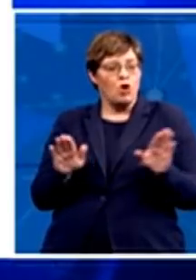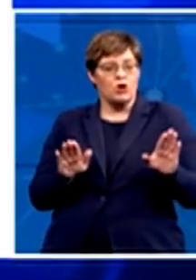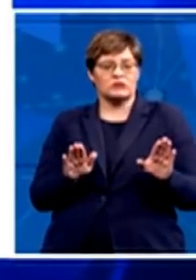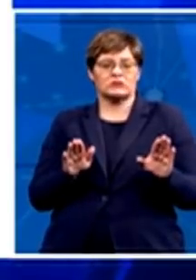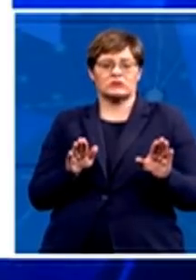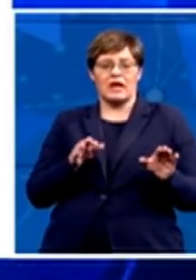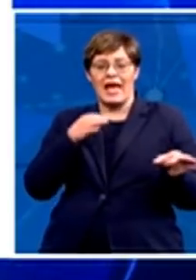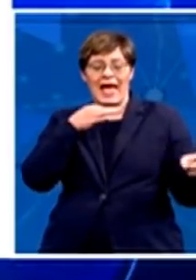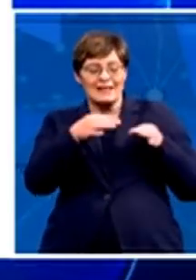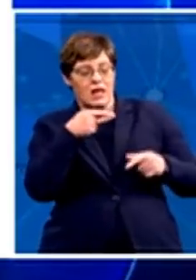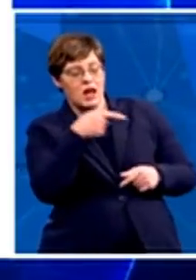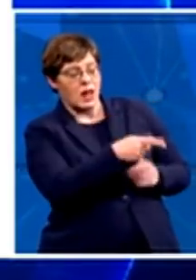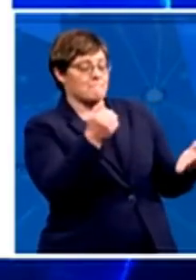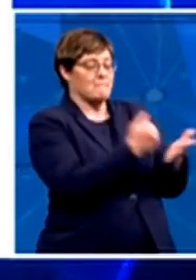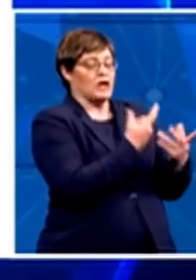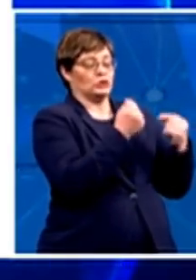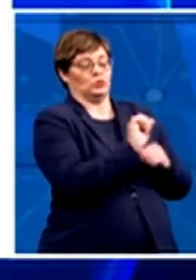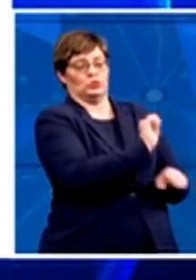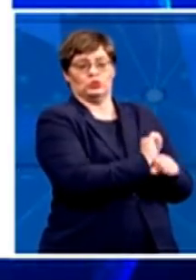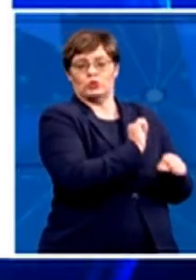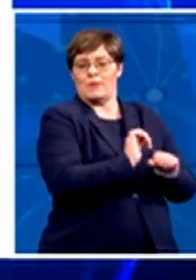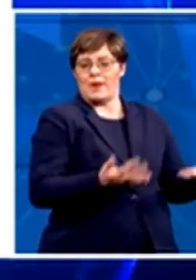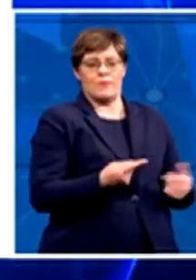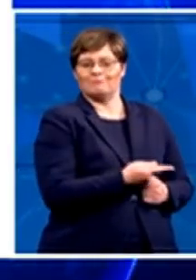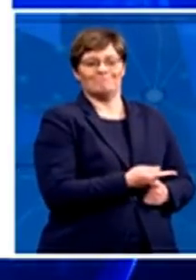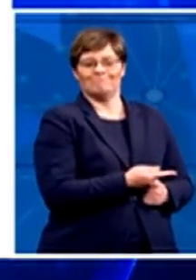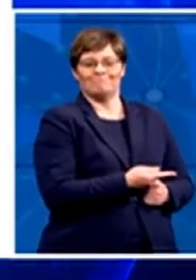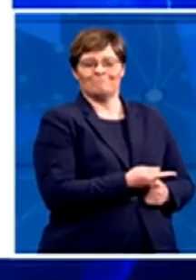perform its task. And this, Chair, is with good